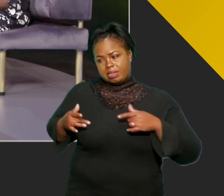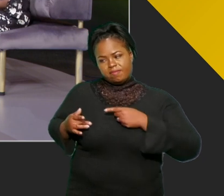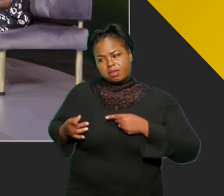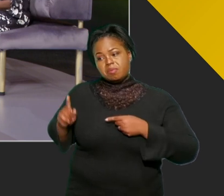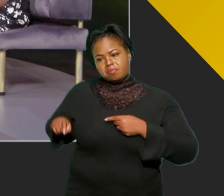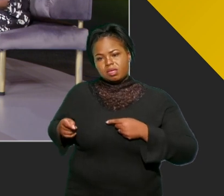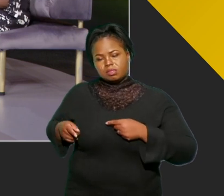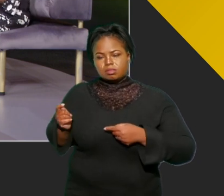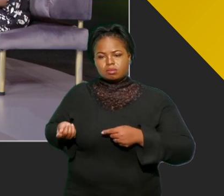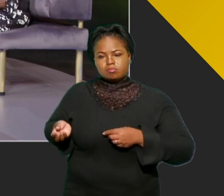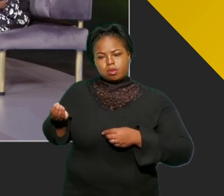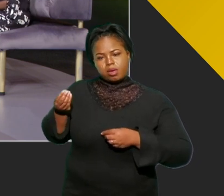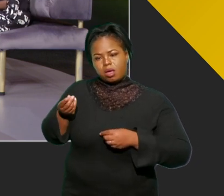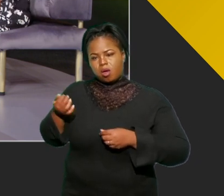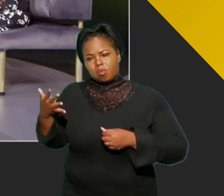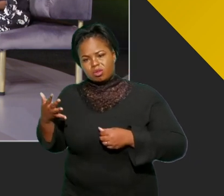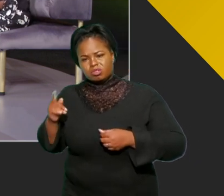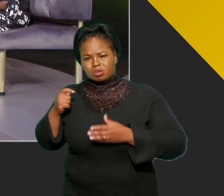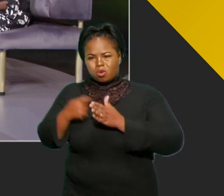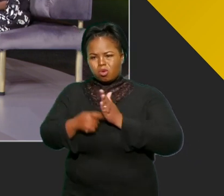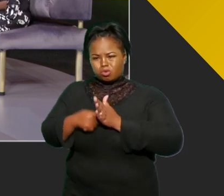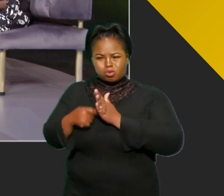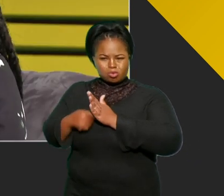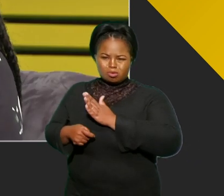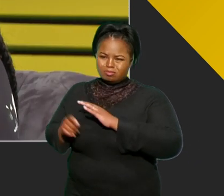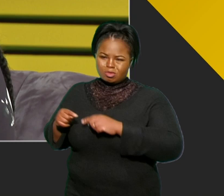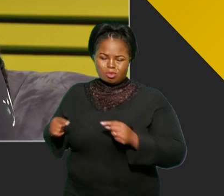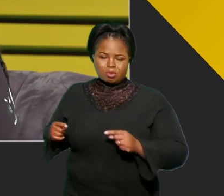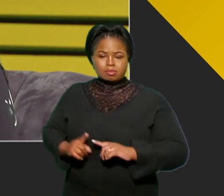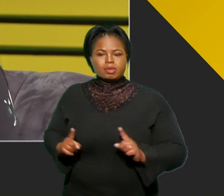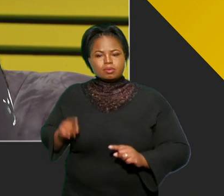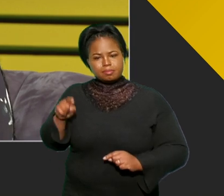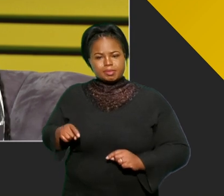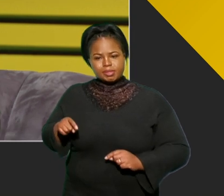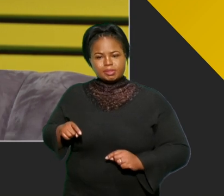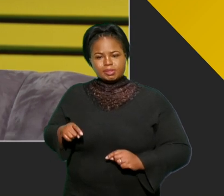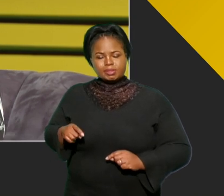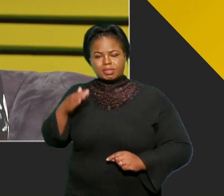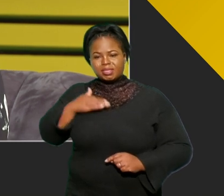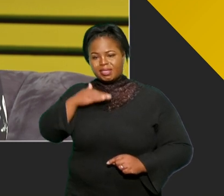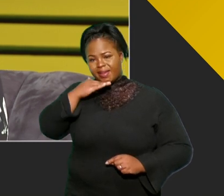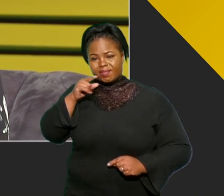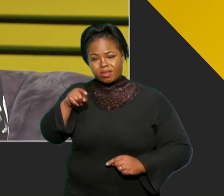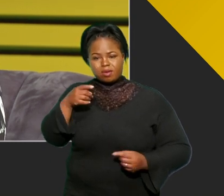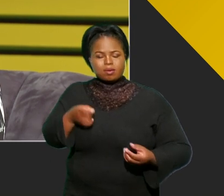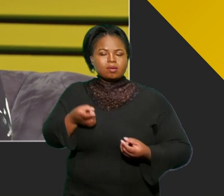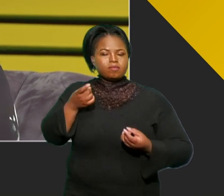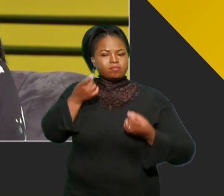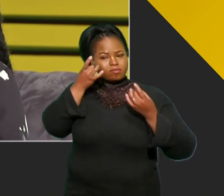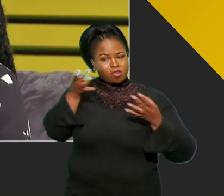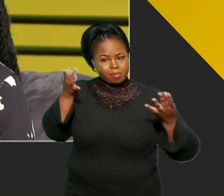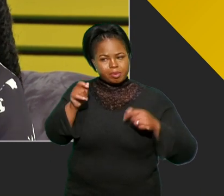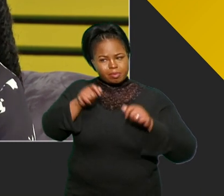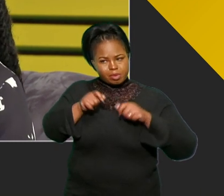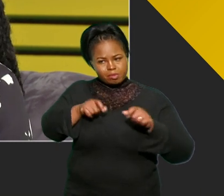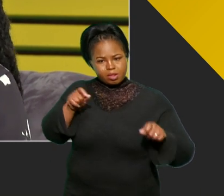must be," you can't regulate that level of private property. Yes. But there needs to be enough stock that's being made available through the